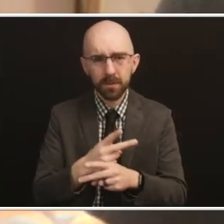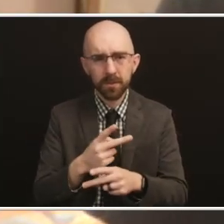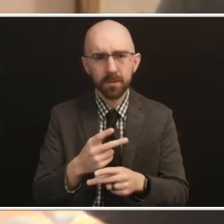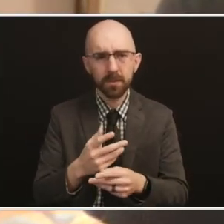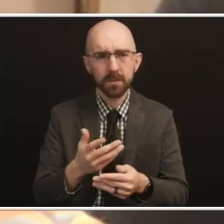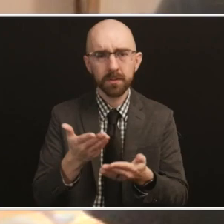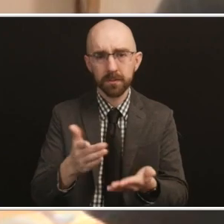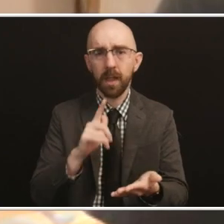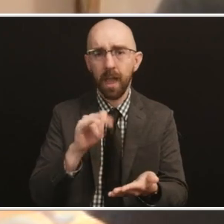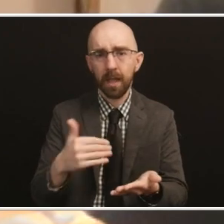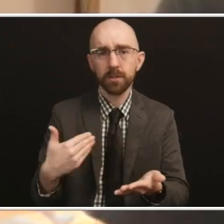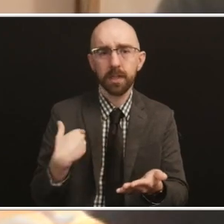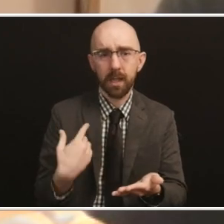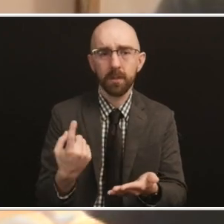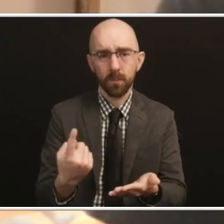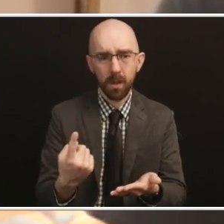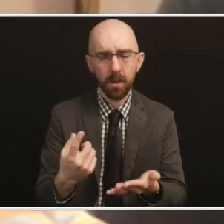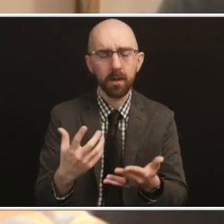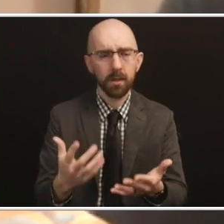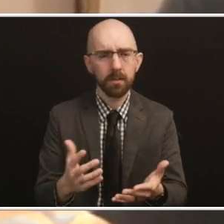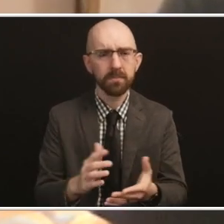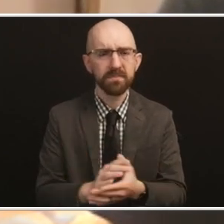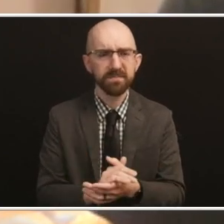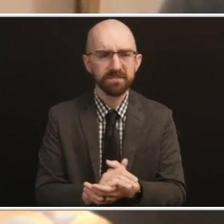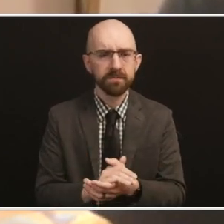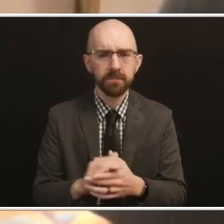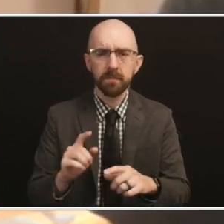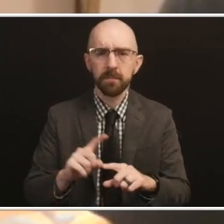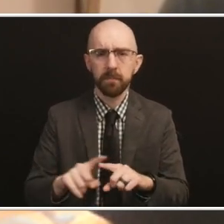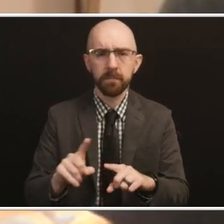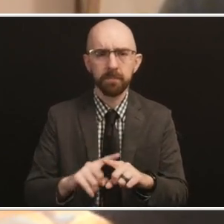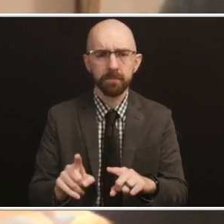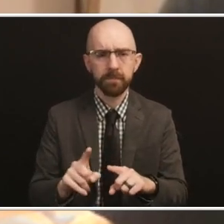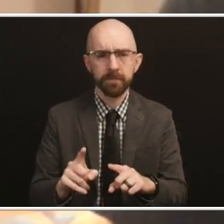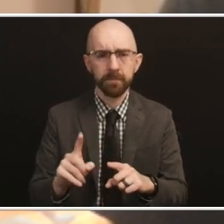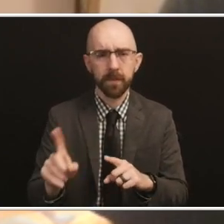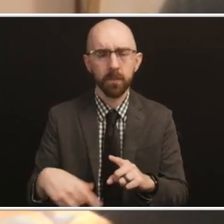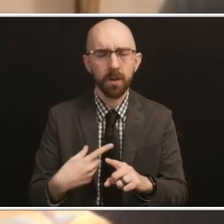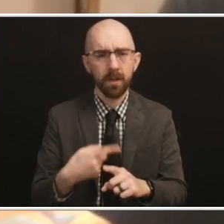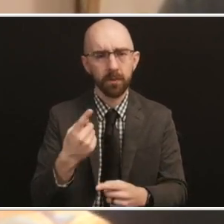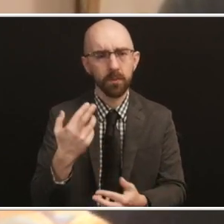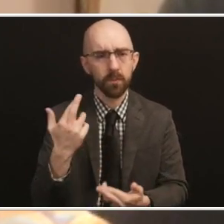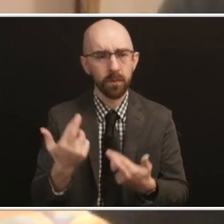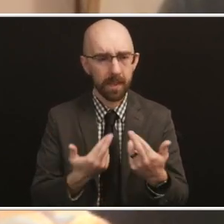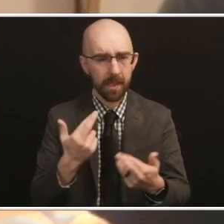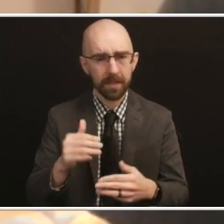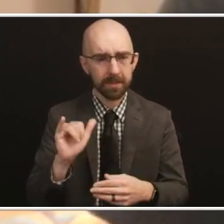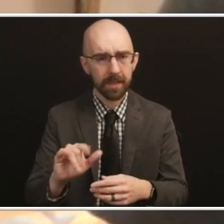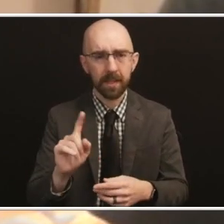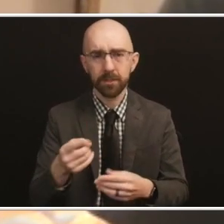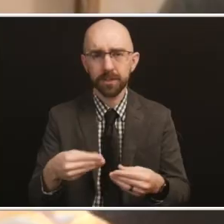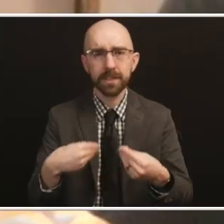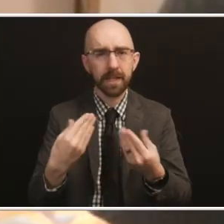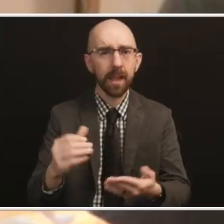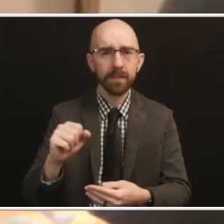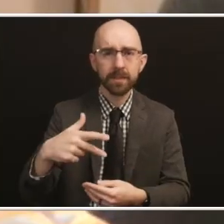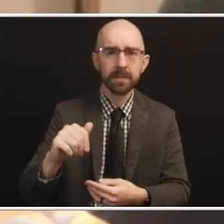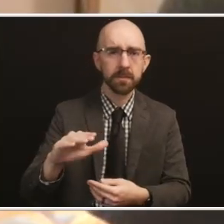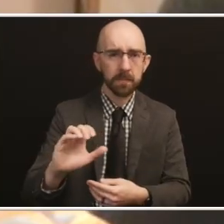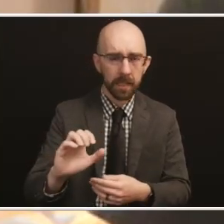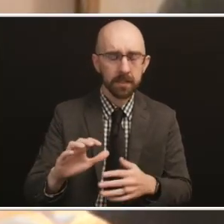was having one. But once you realize that and just gave him space,